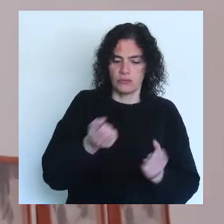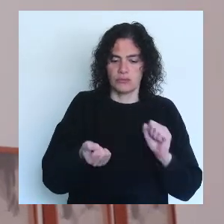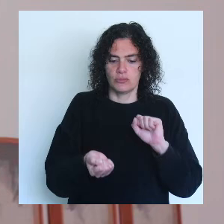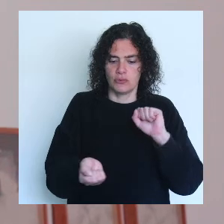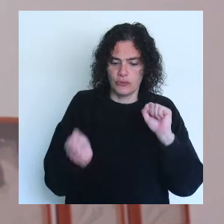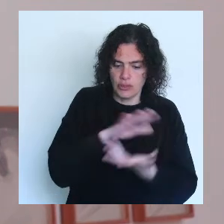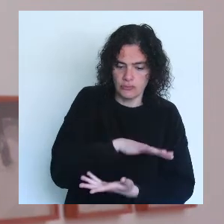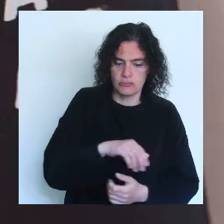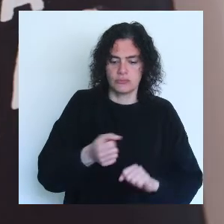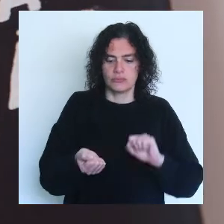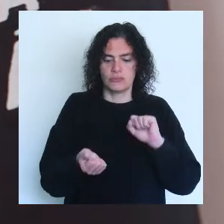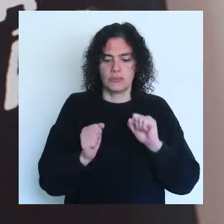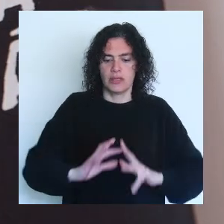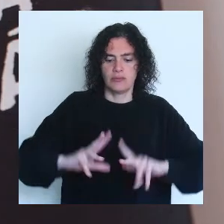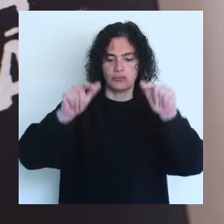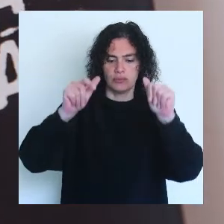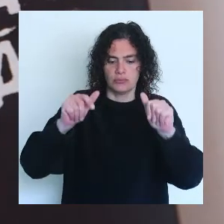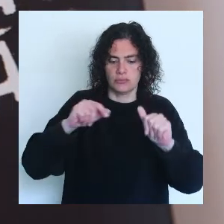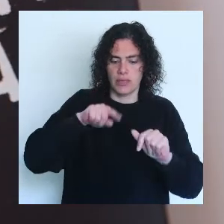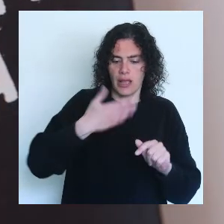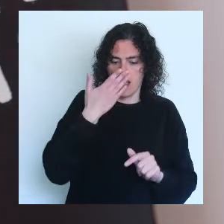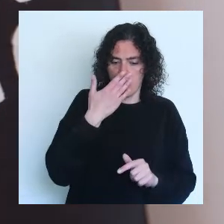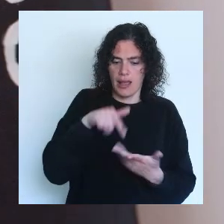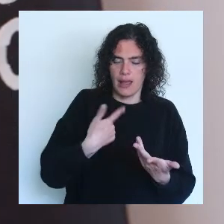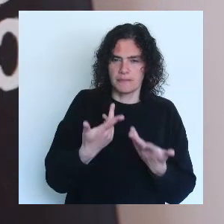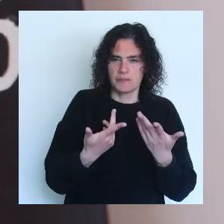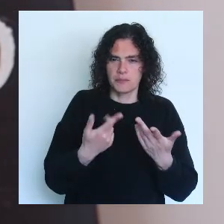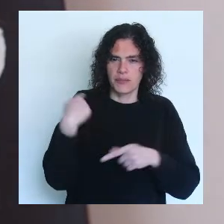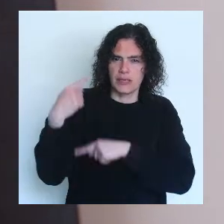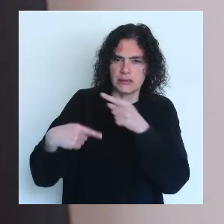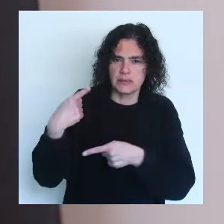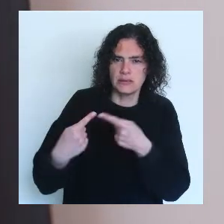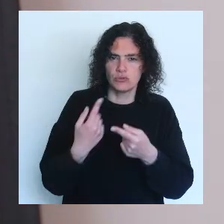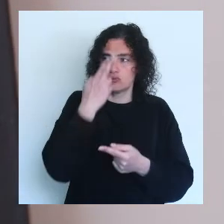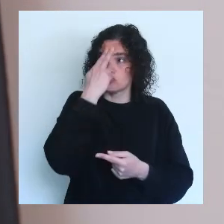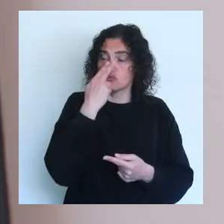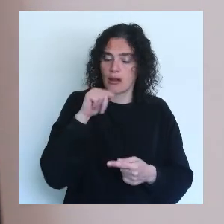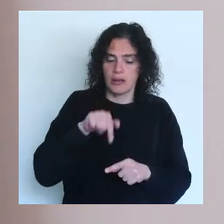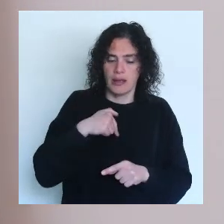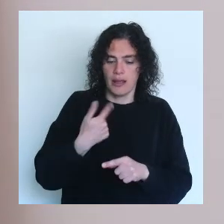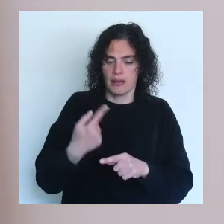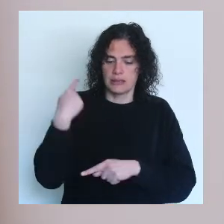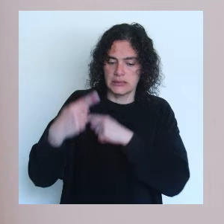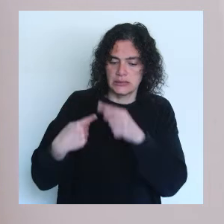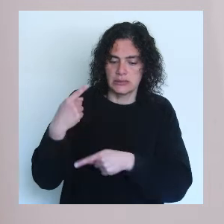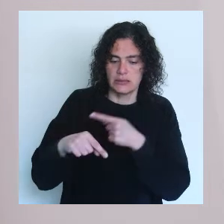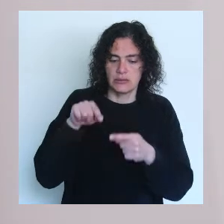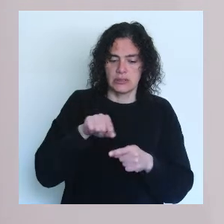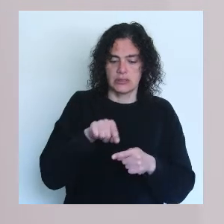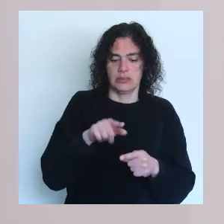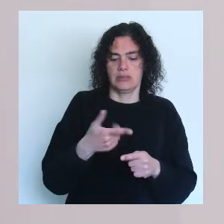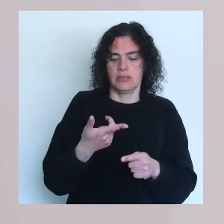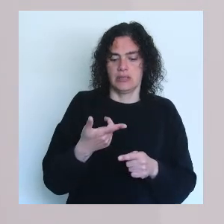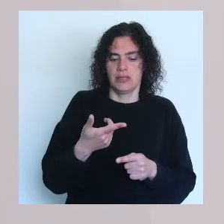resolução, revolução, evolução. It's almost the cycle of history, and it's a